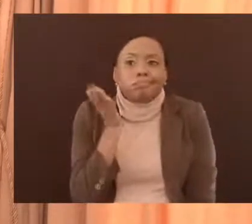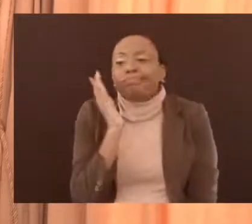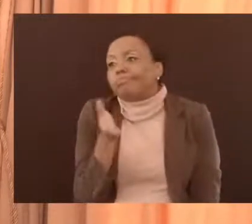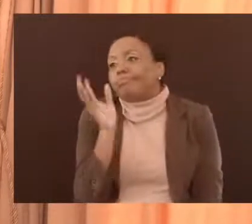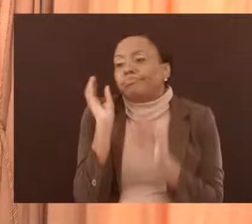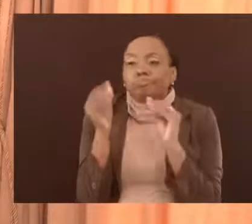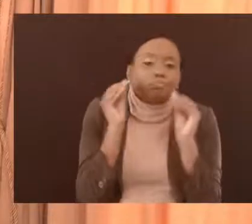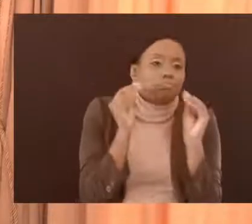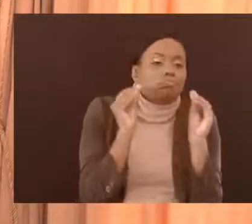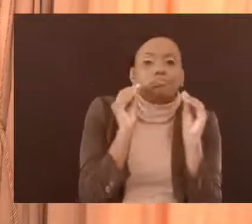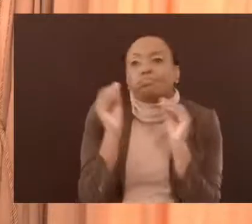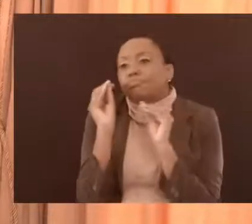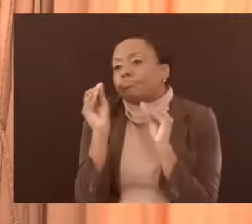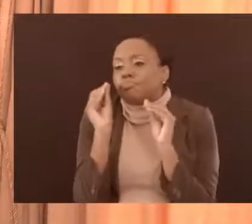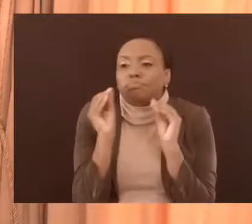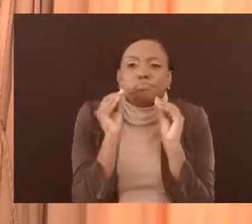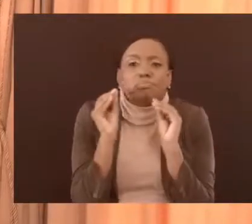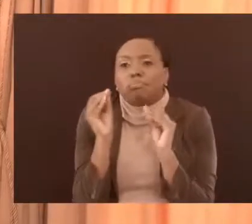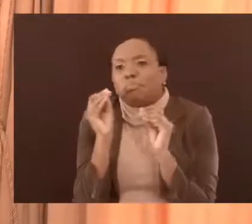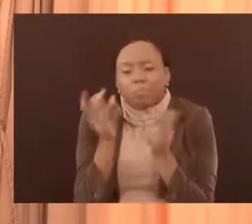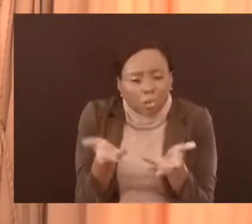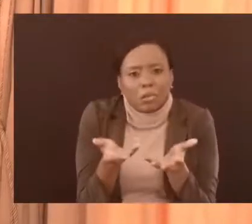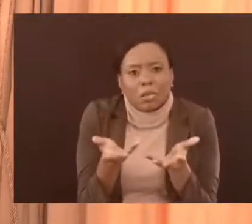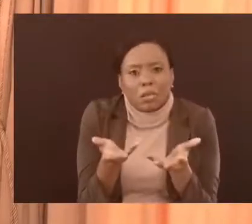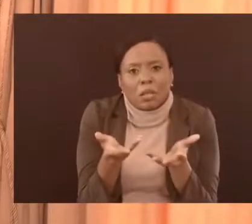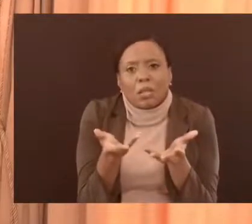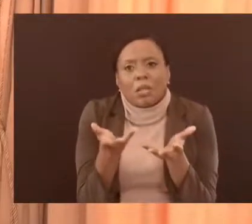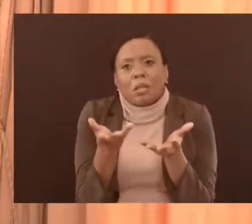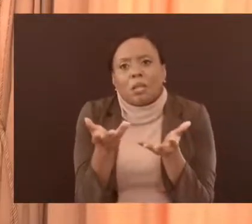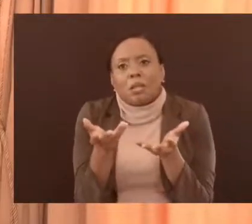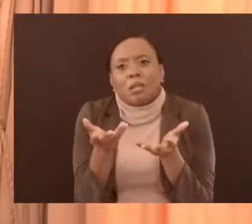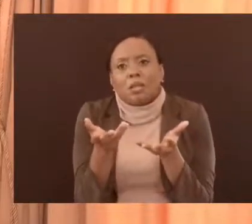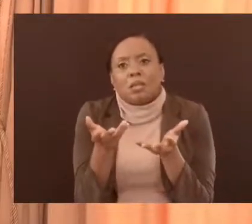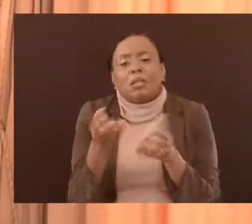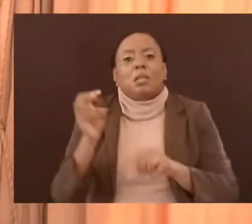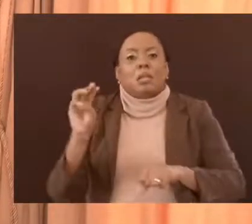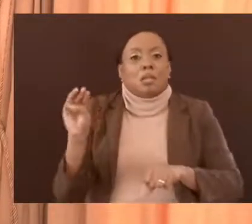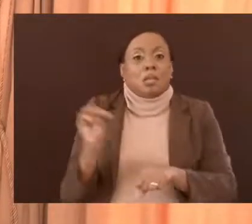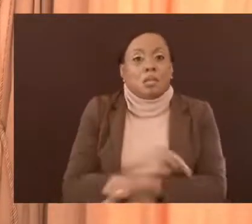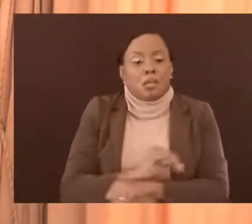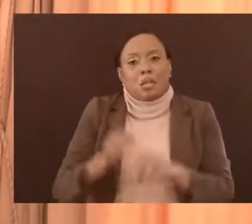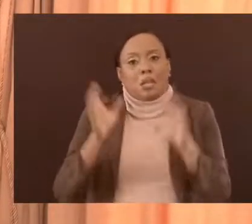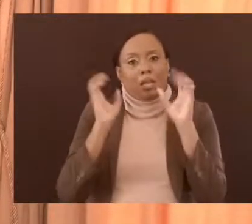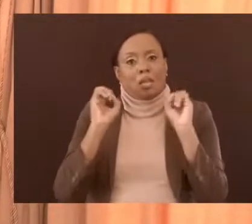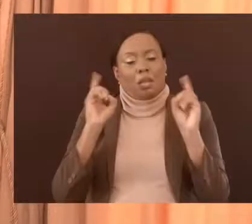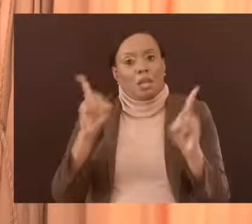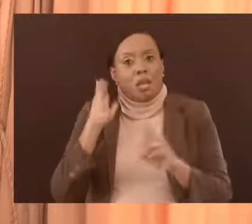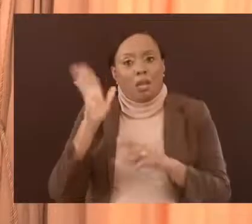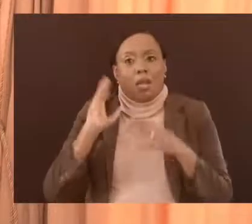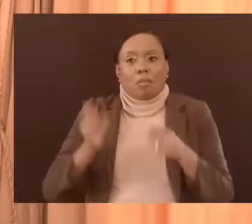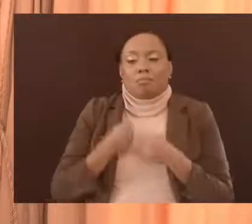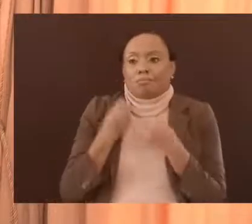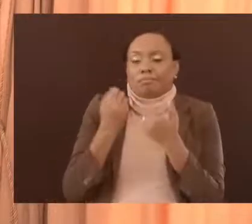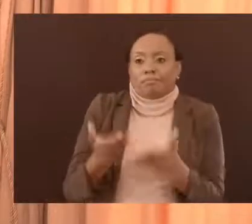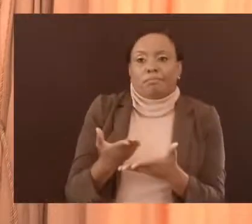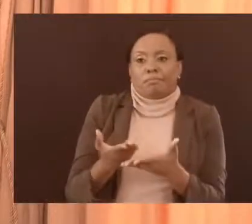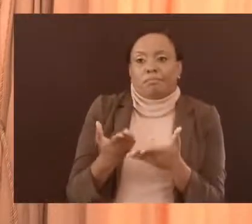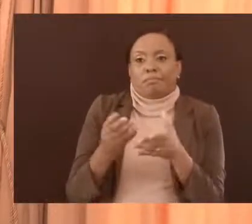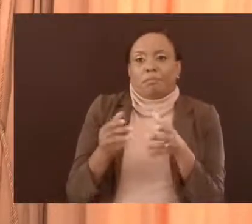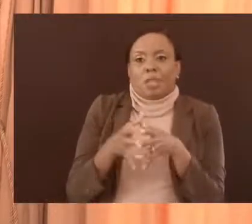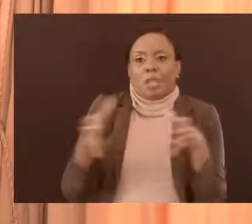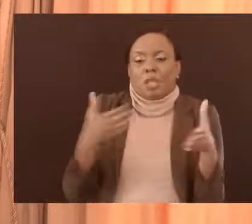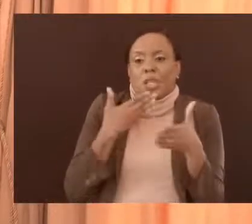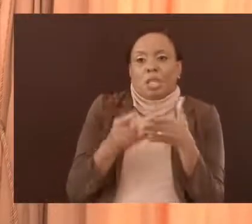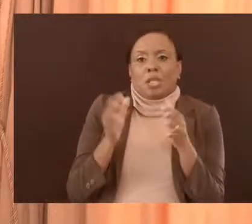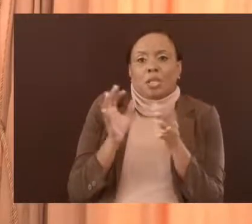have collected in the 2 weeks. As such, the Ministry of Education will provide pertinent information